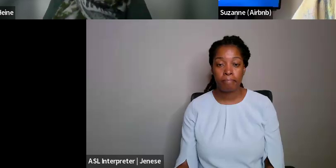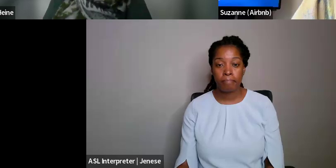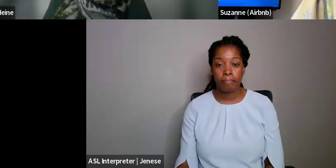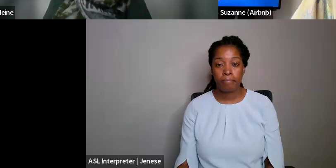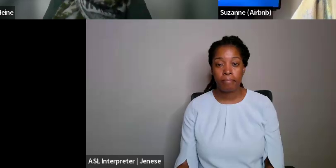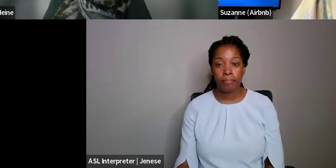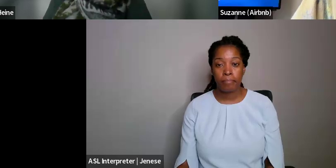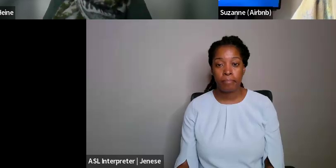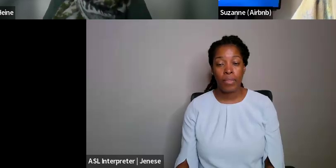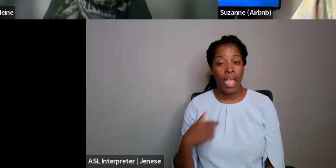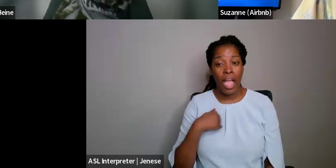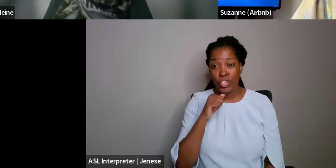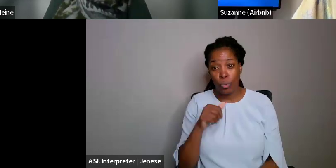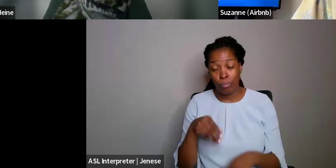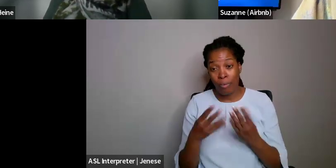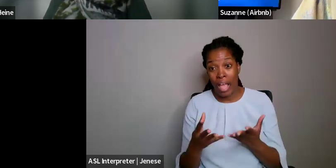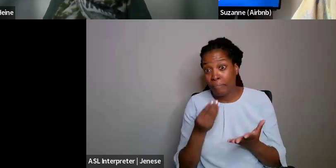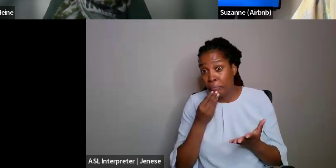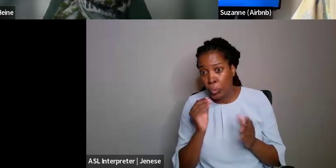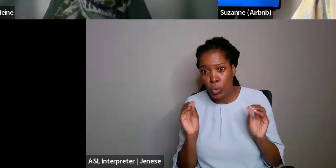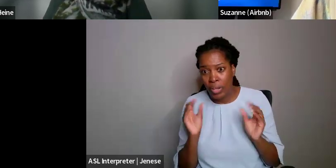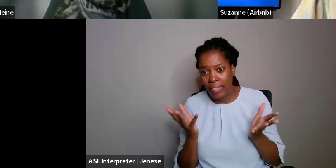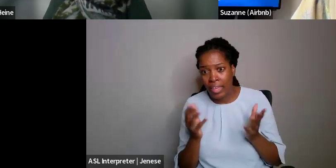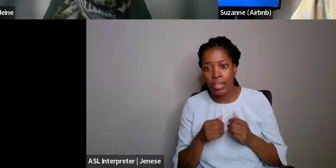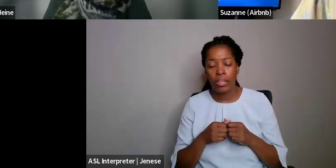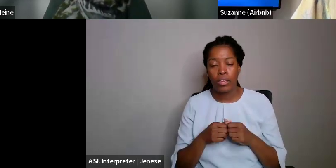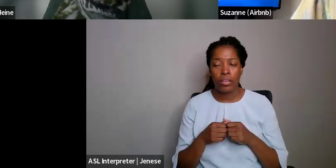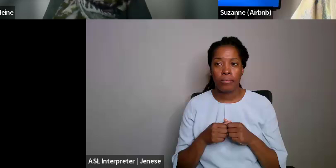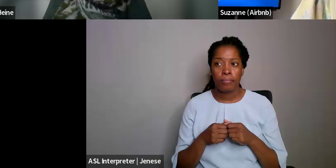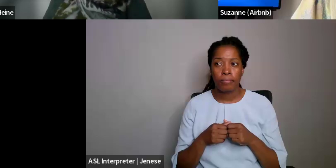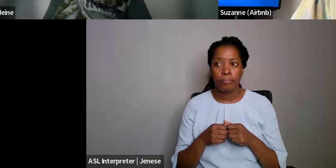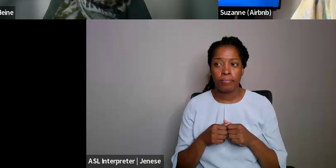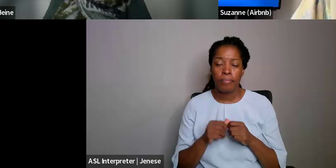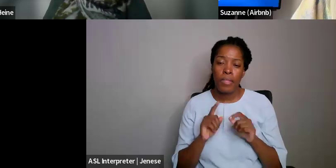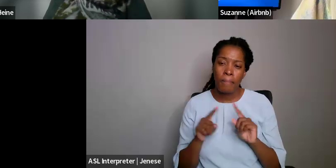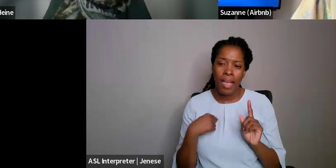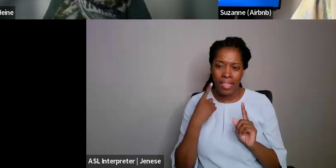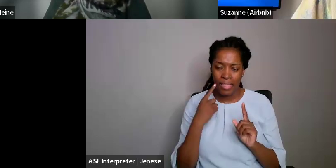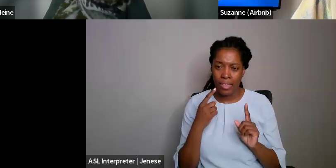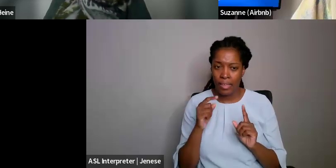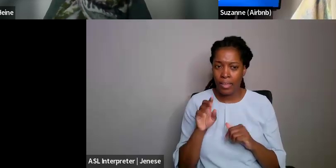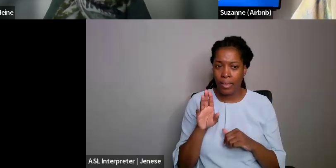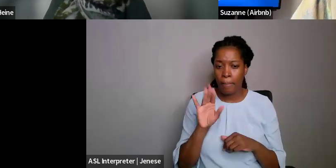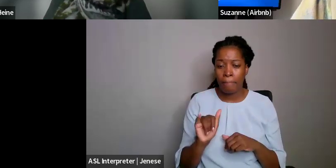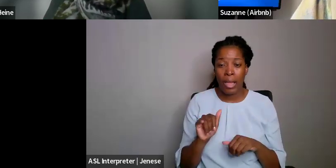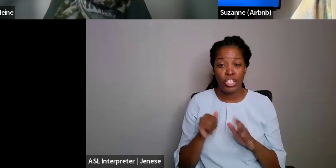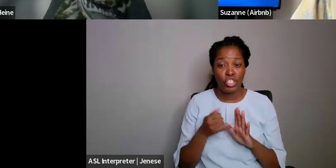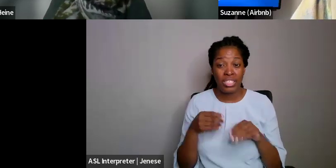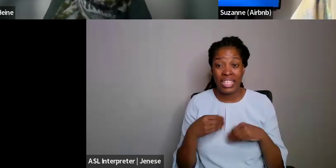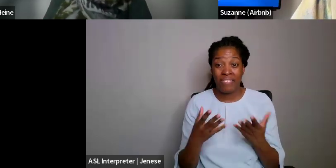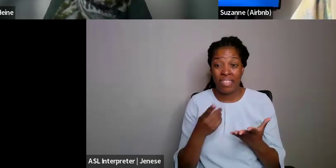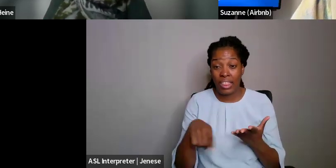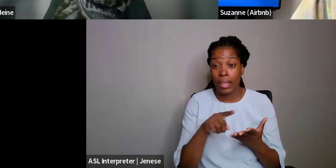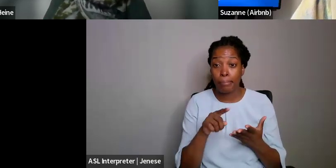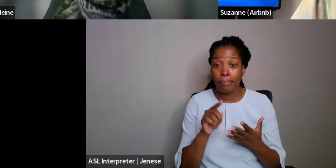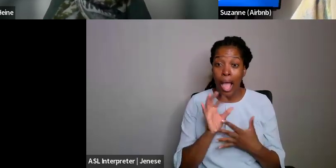look, I don't provide any food or anything. So I think by just giving them options of where they can go out